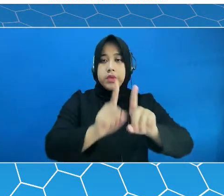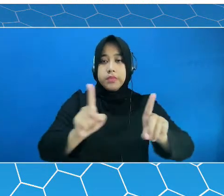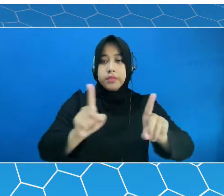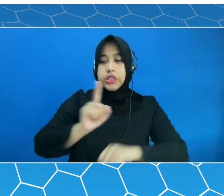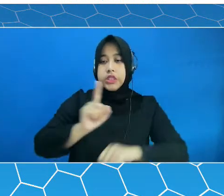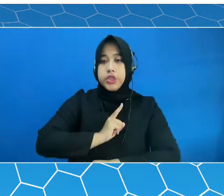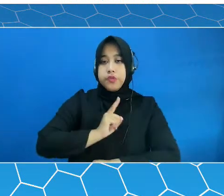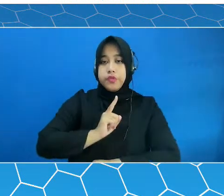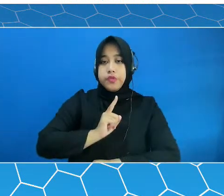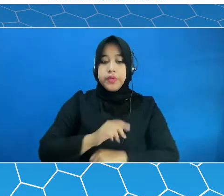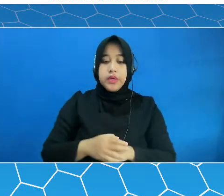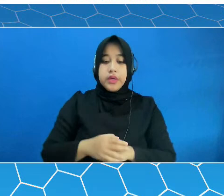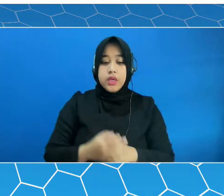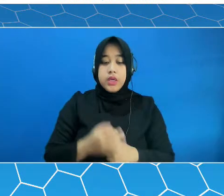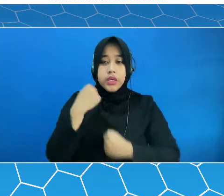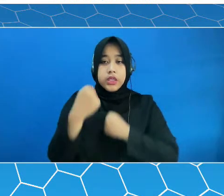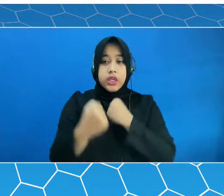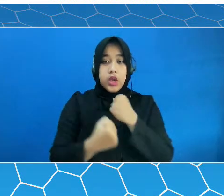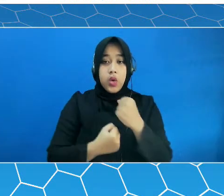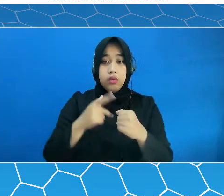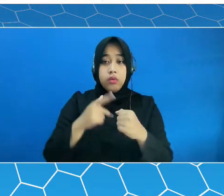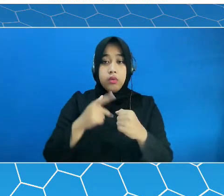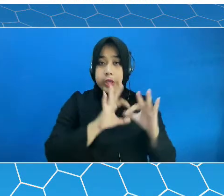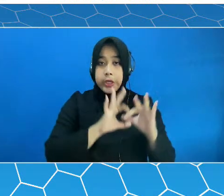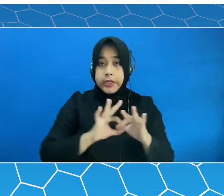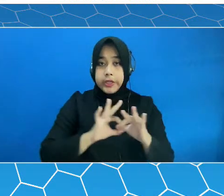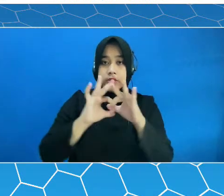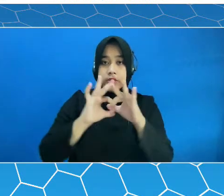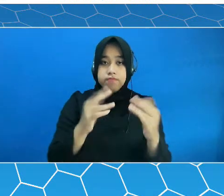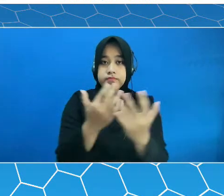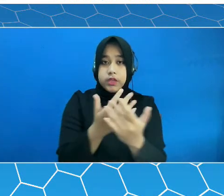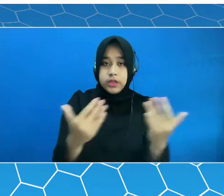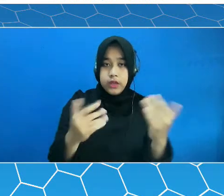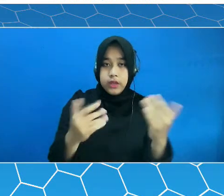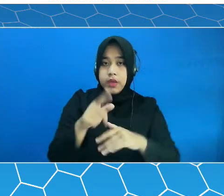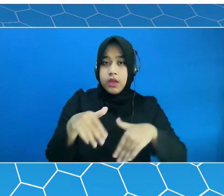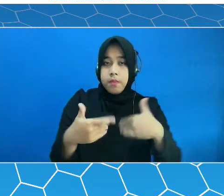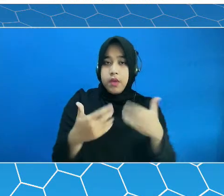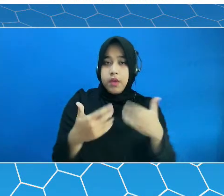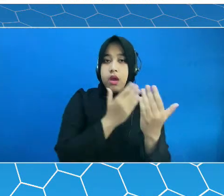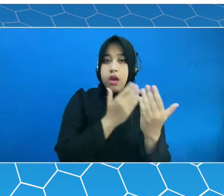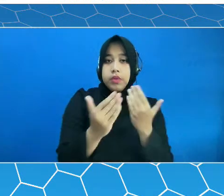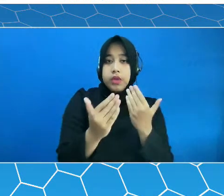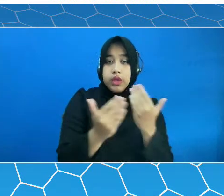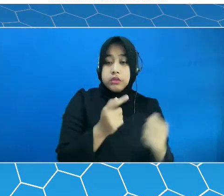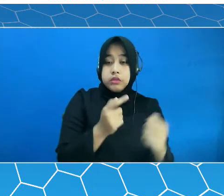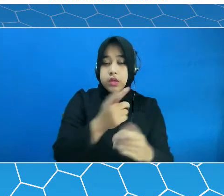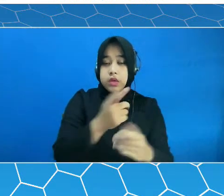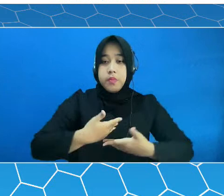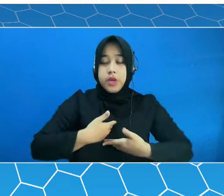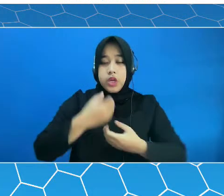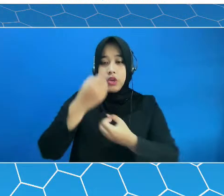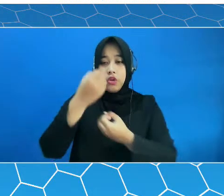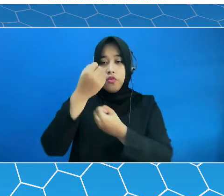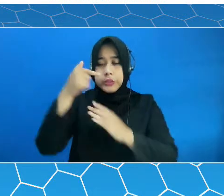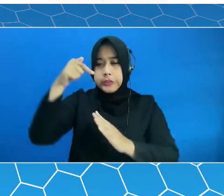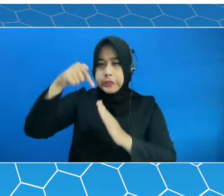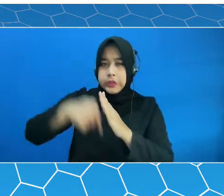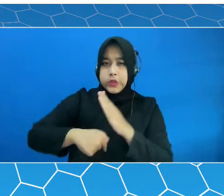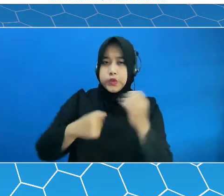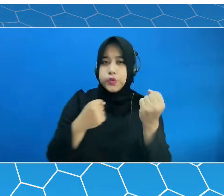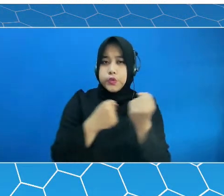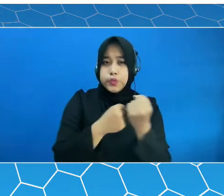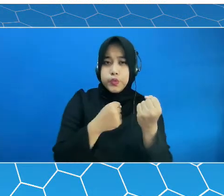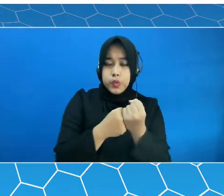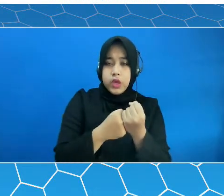via an app, it will provide critical information and support to empower patients in